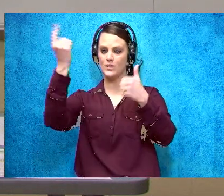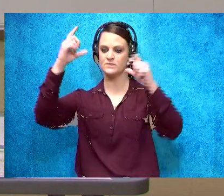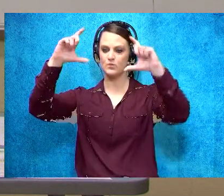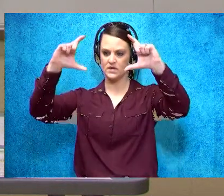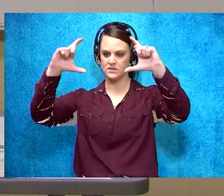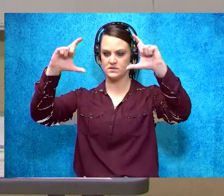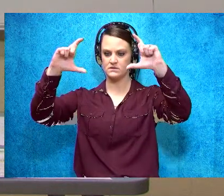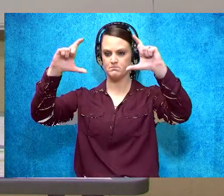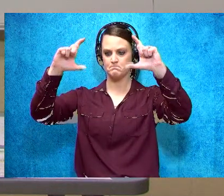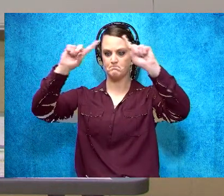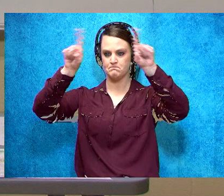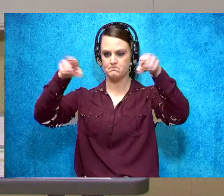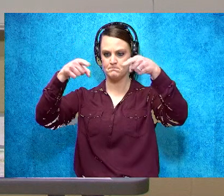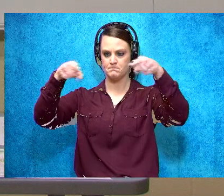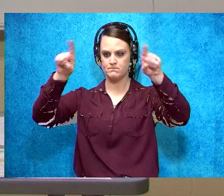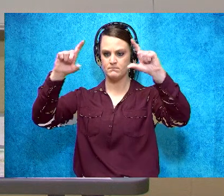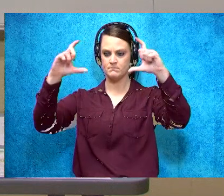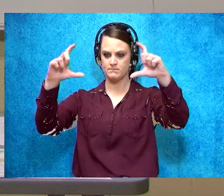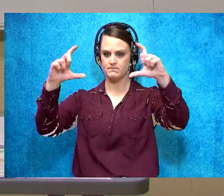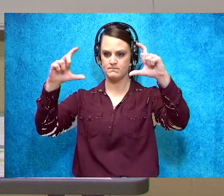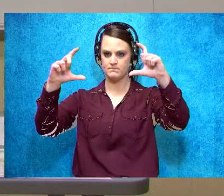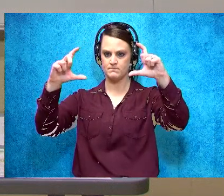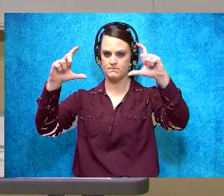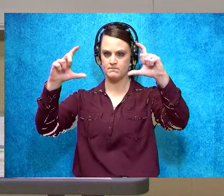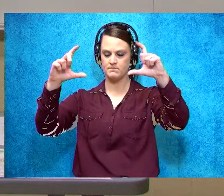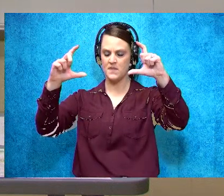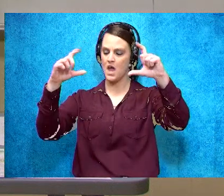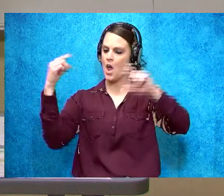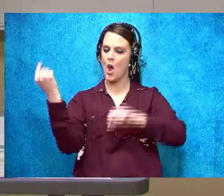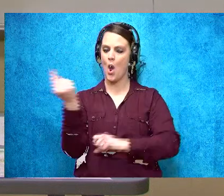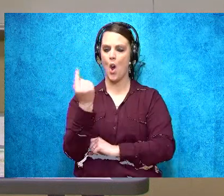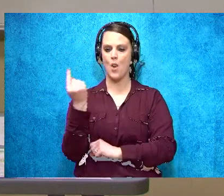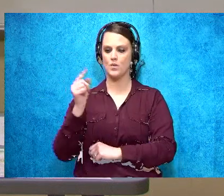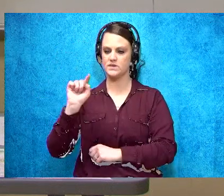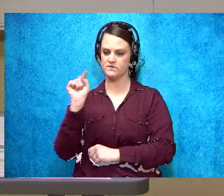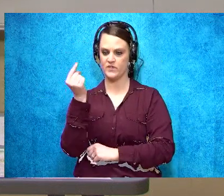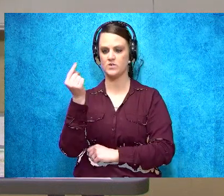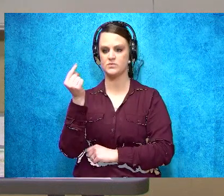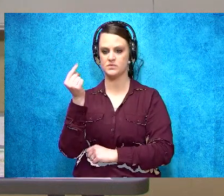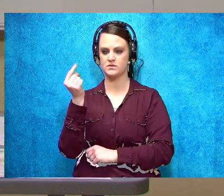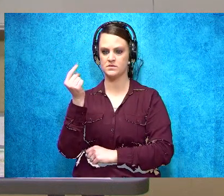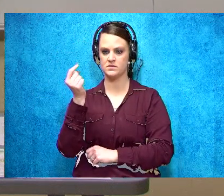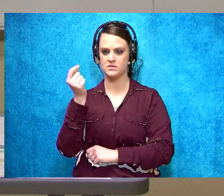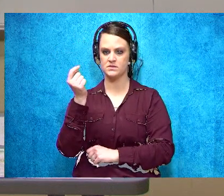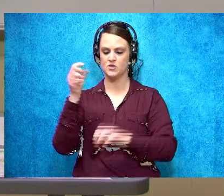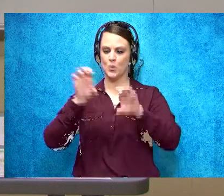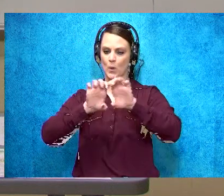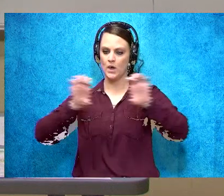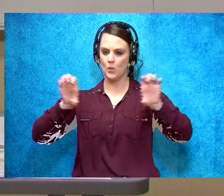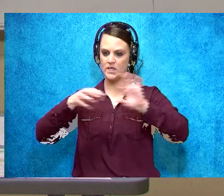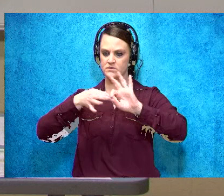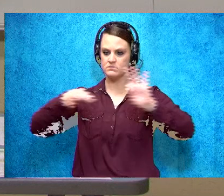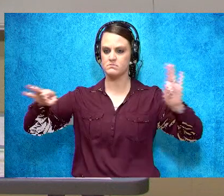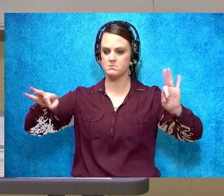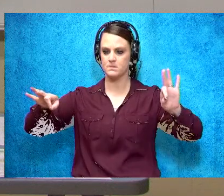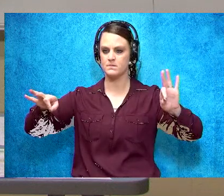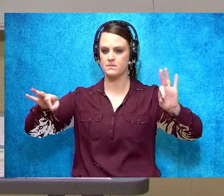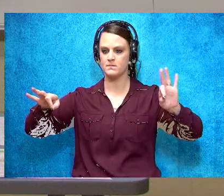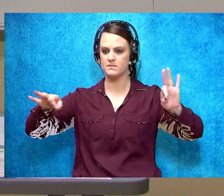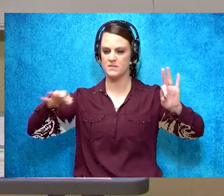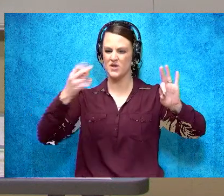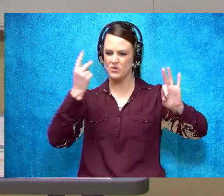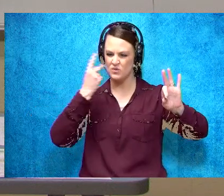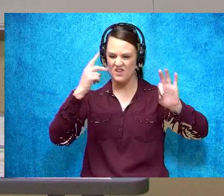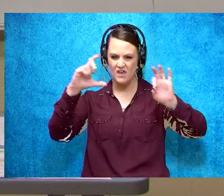parentheses. The parentheses is always the first step. If in an equation you have